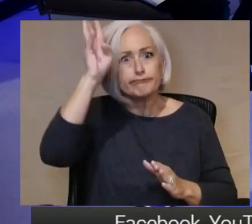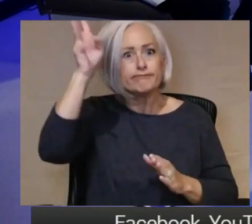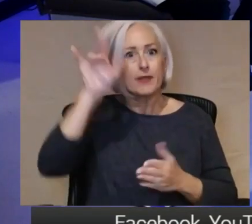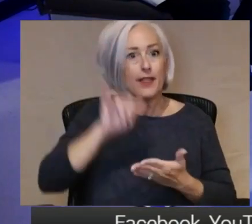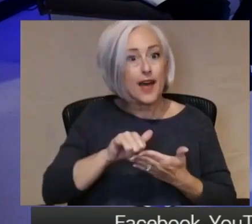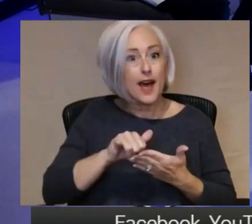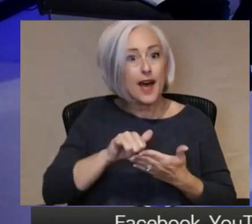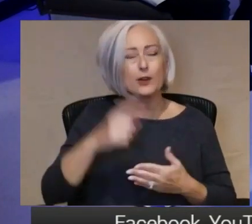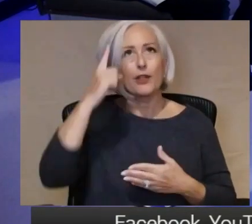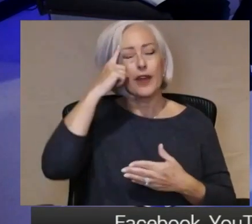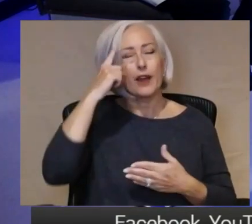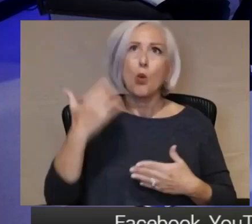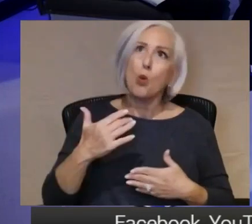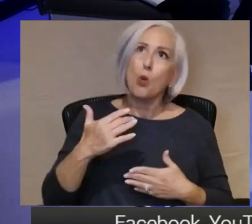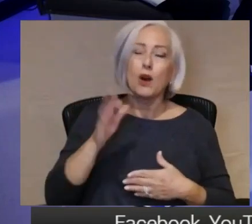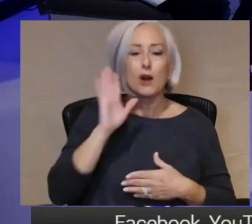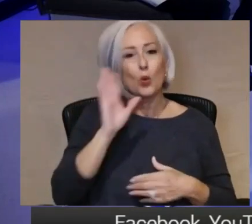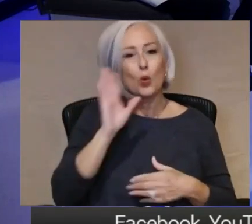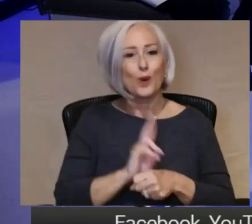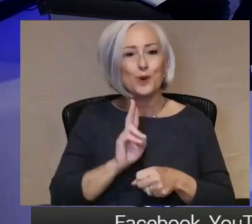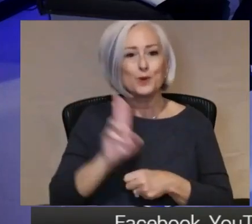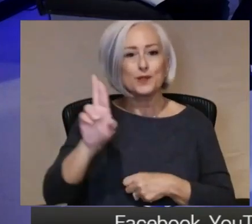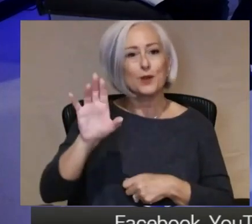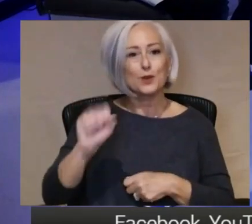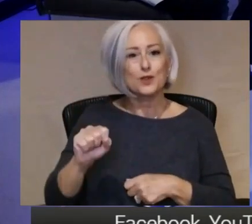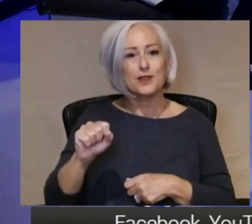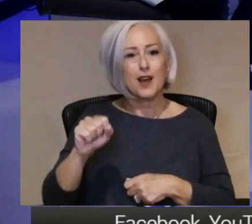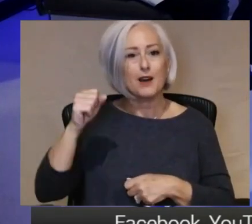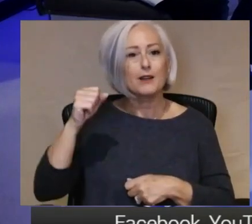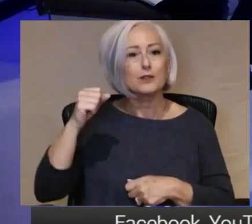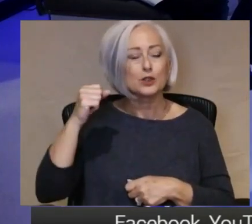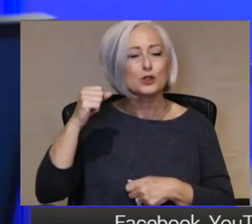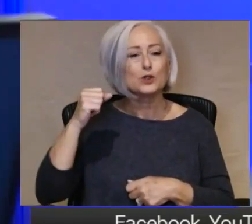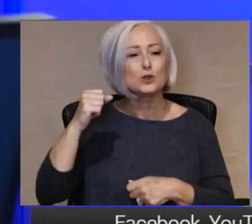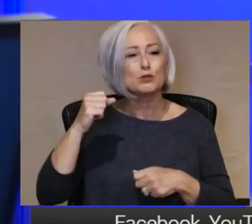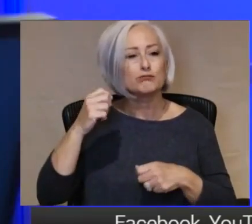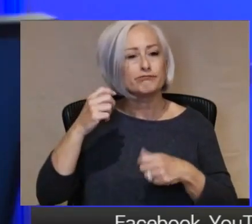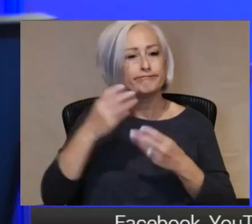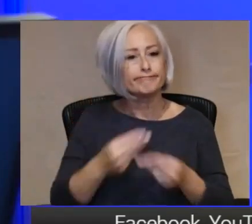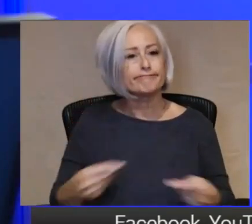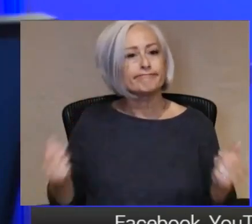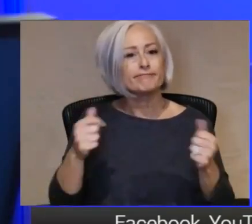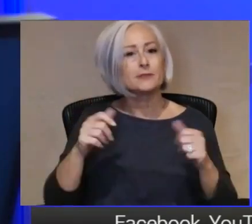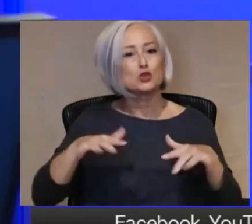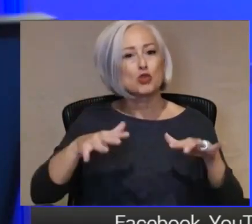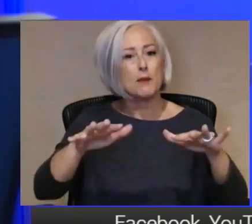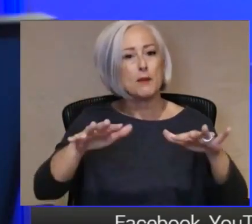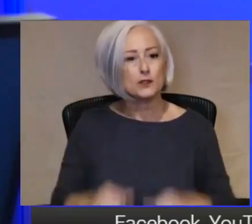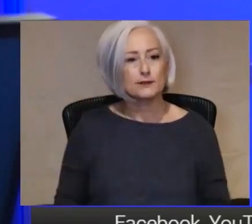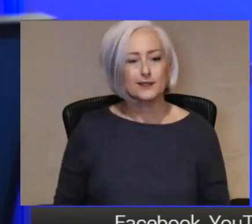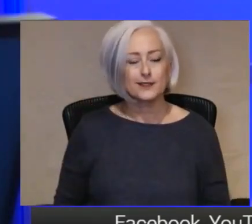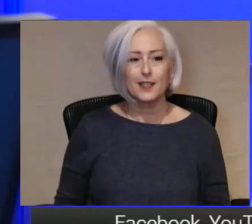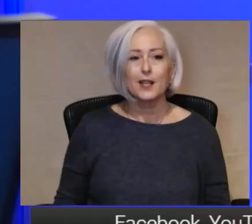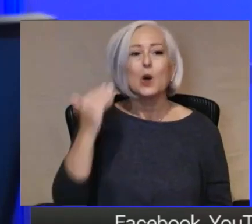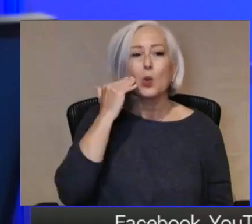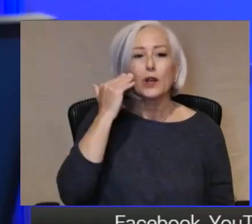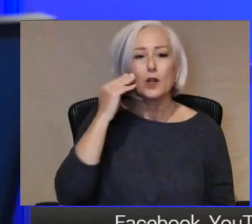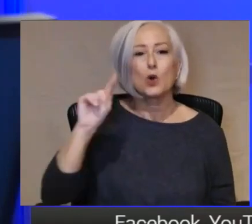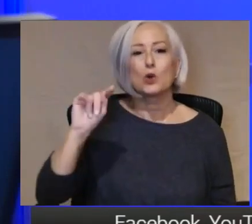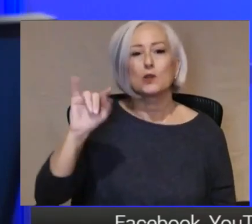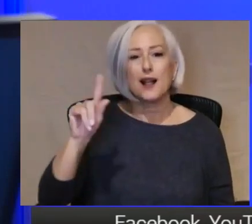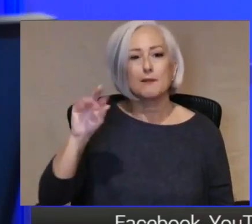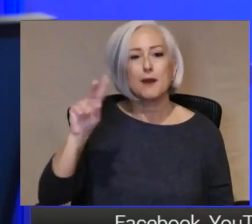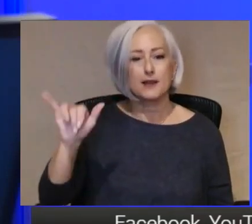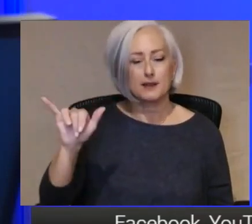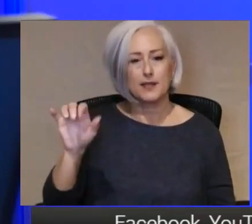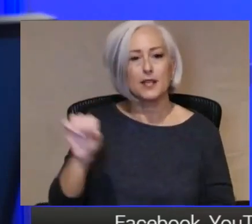and wipe out a tremor? You know, first of all, we know thalamotomies work for essential tremor. We have